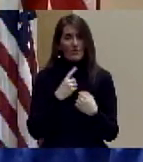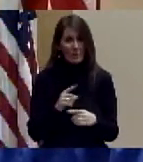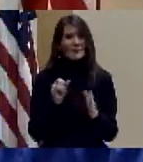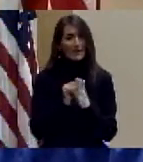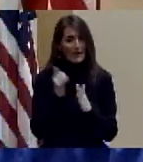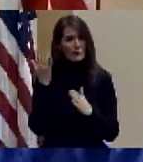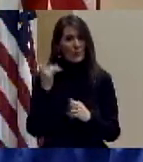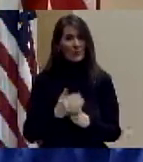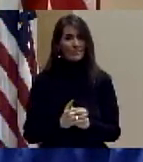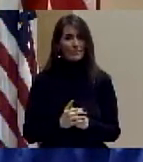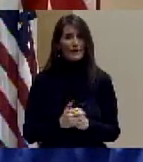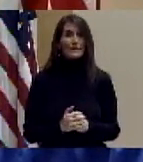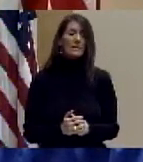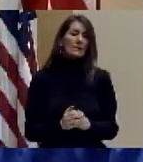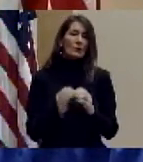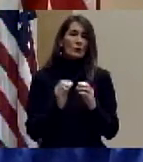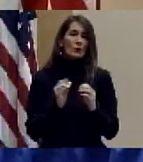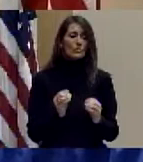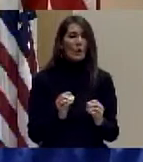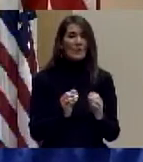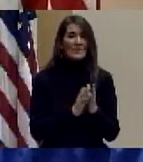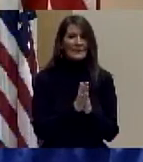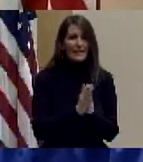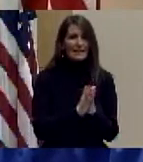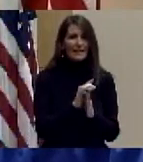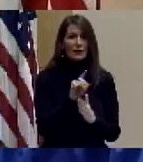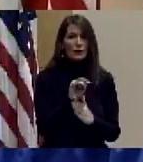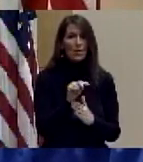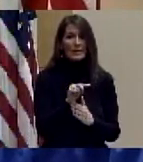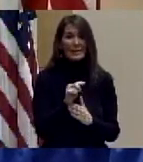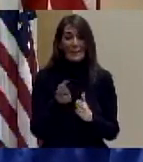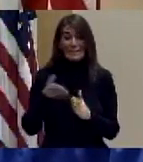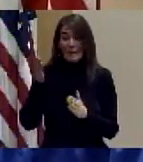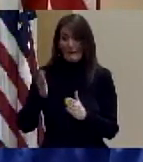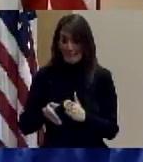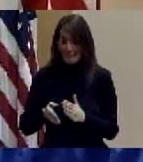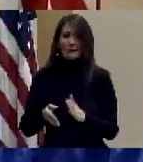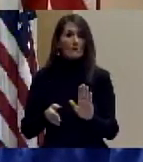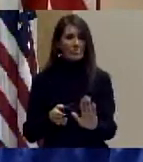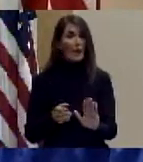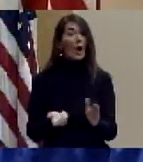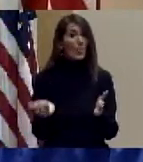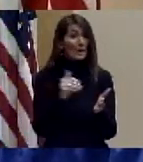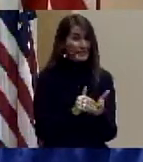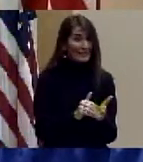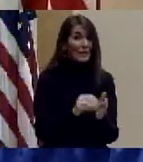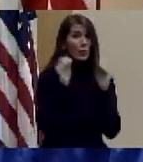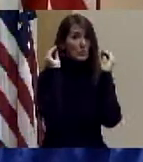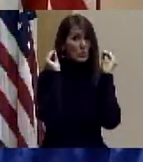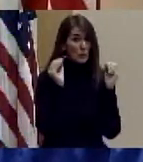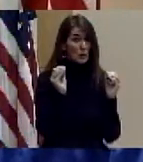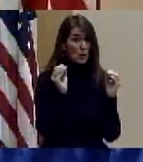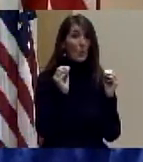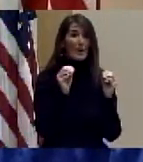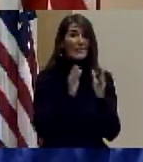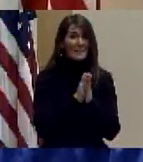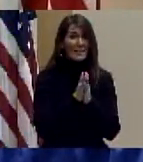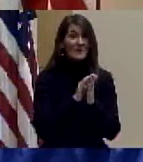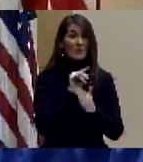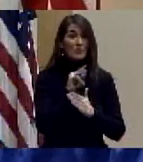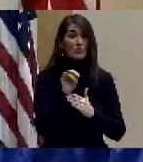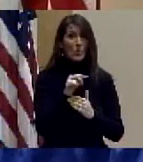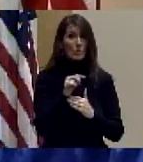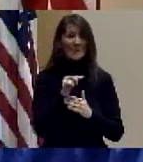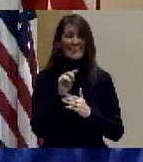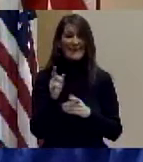No incentive zoning proposal is a done deal. Let me repeat that. No incentive zoning proposal